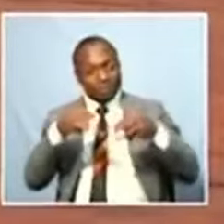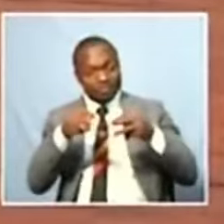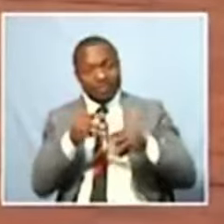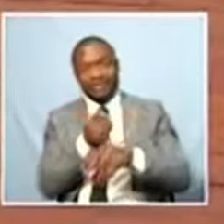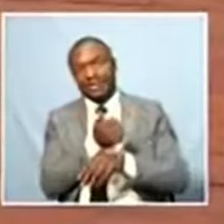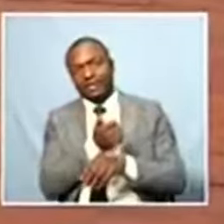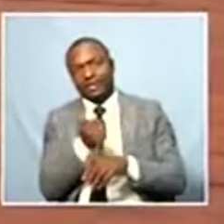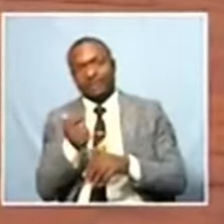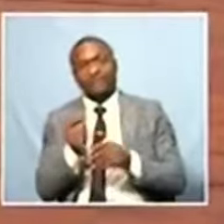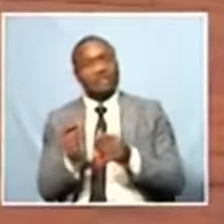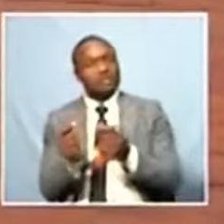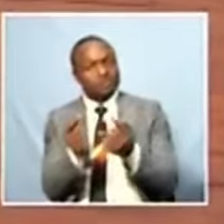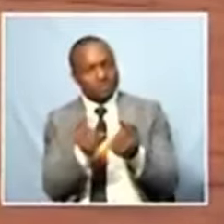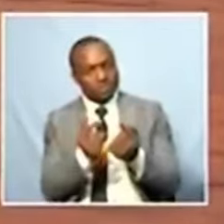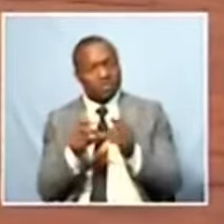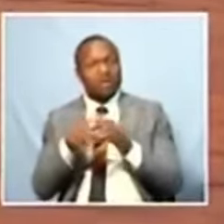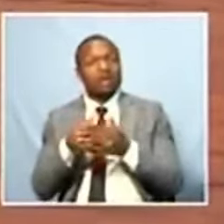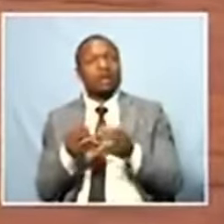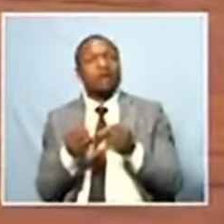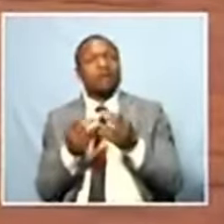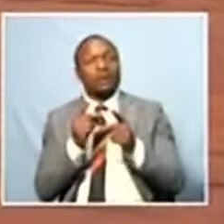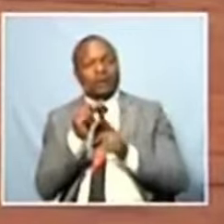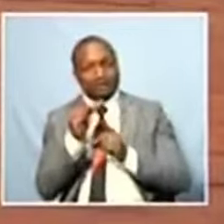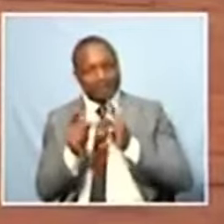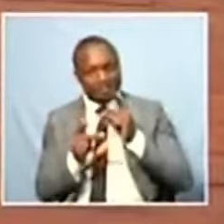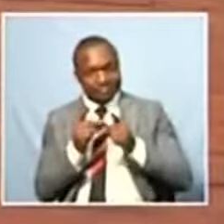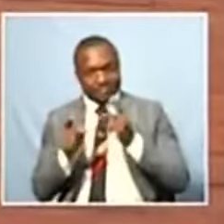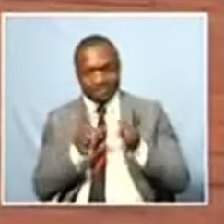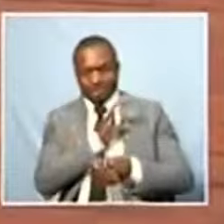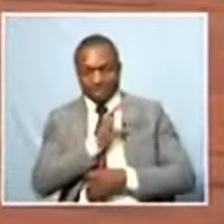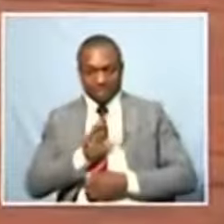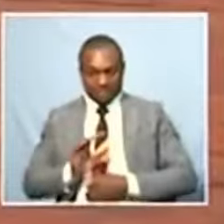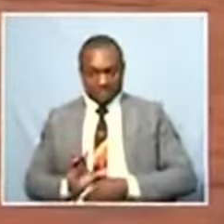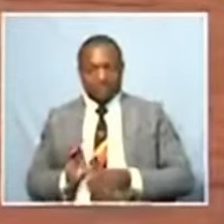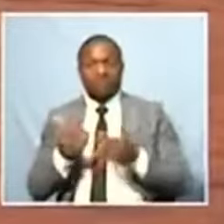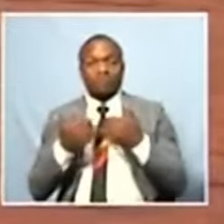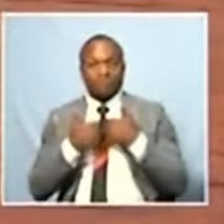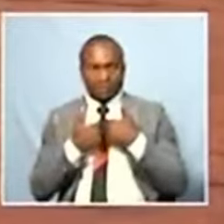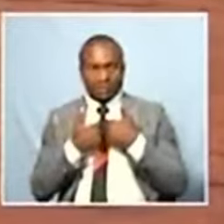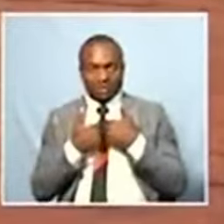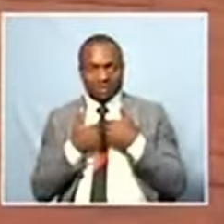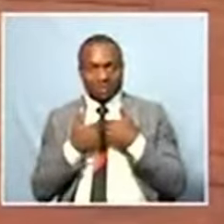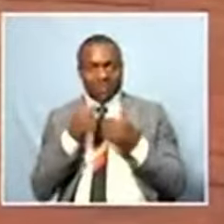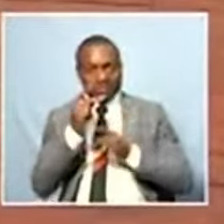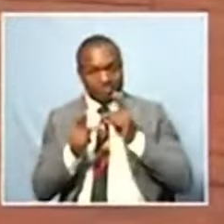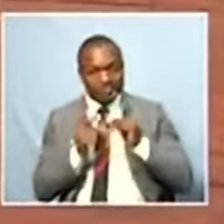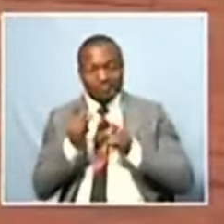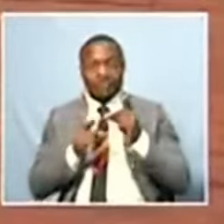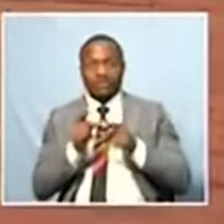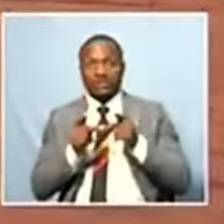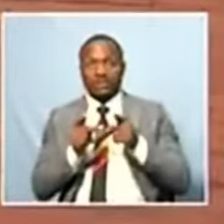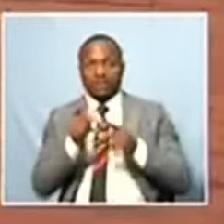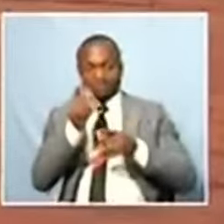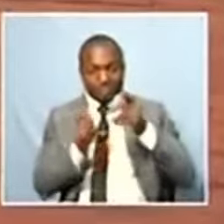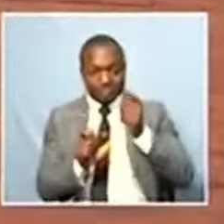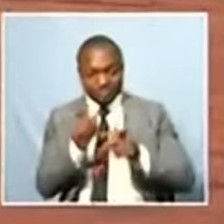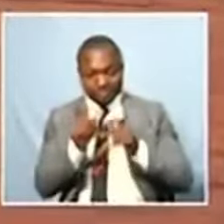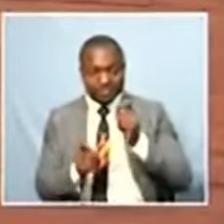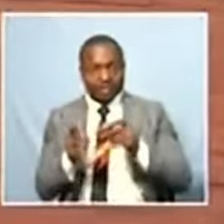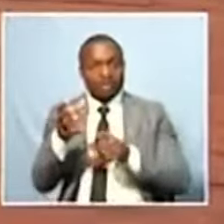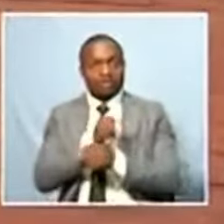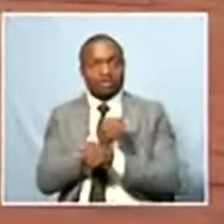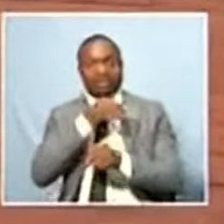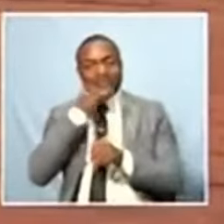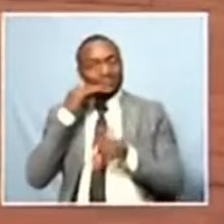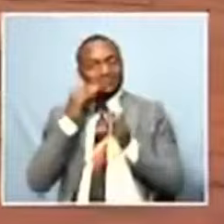case, how many processing companies do you have who are processing milk from just ordinary milk as it is gotten from the